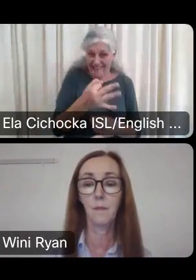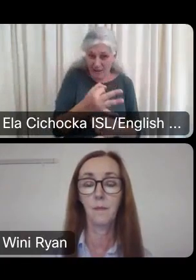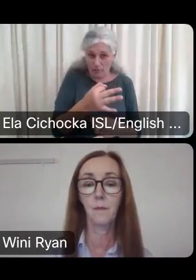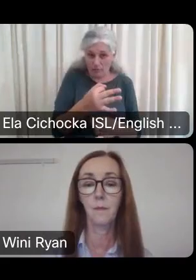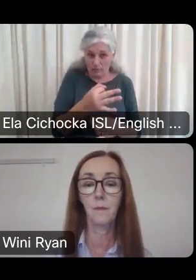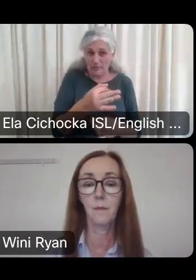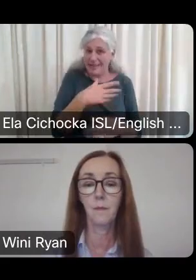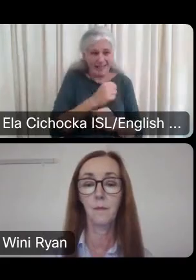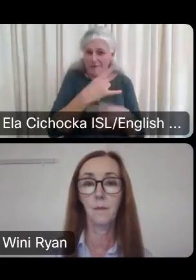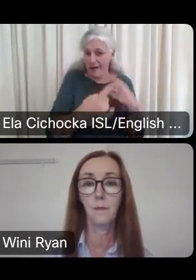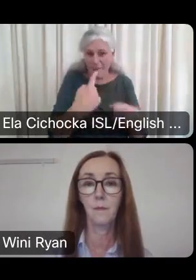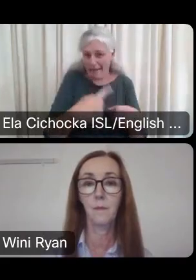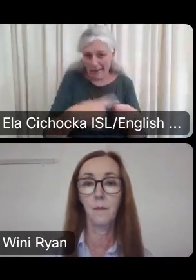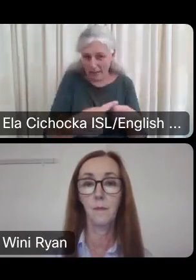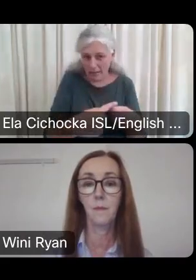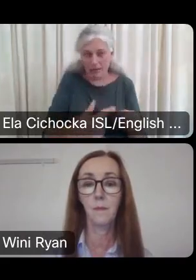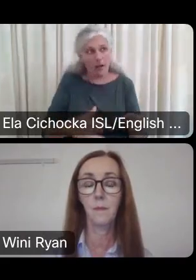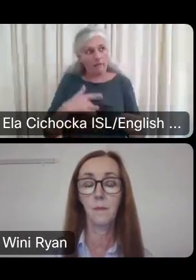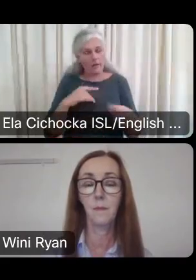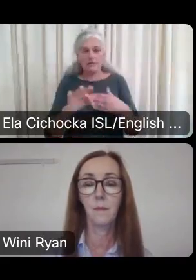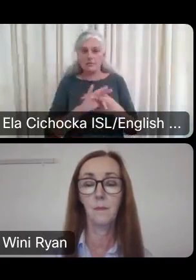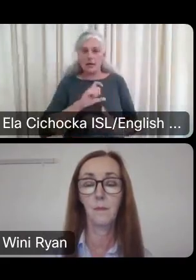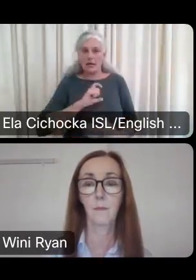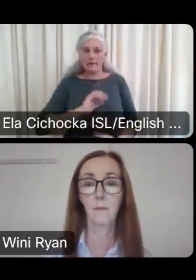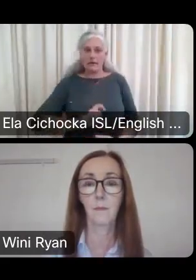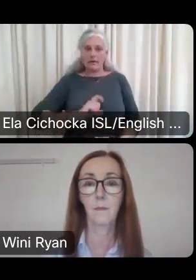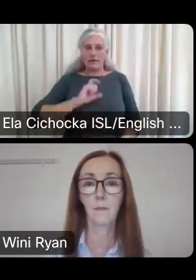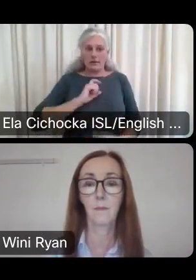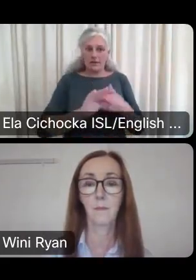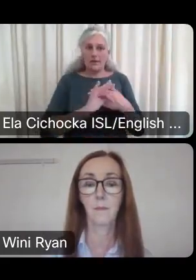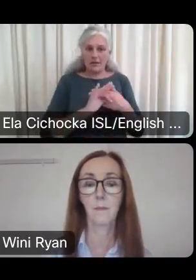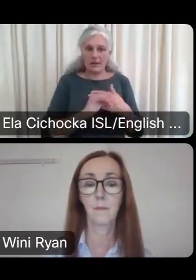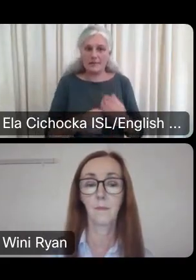again. I felt much safer after that.